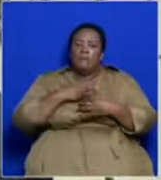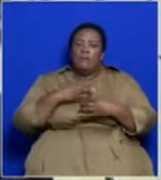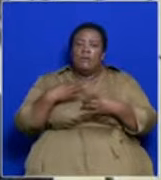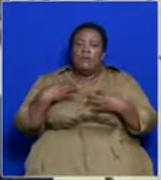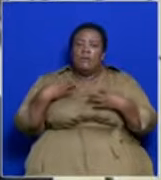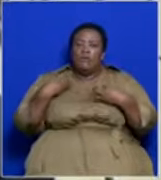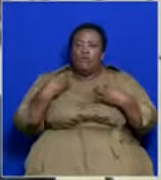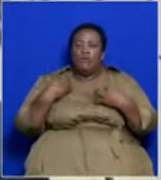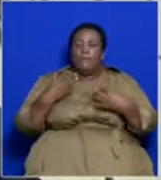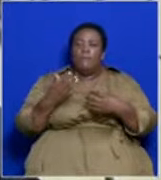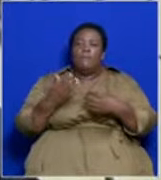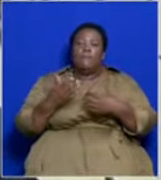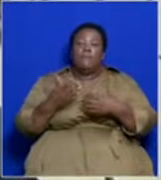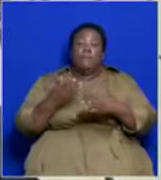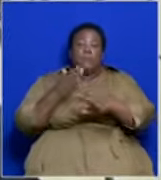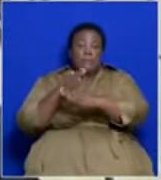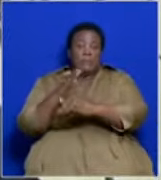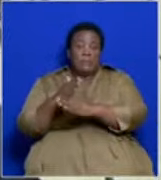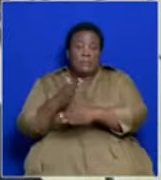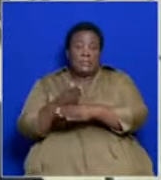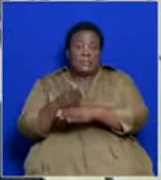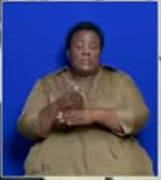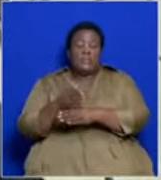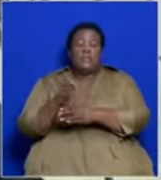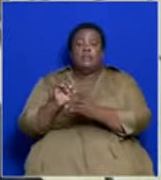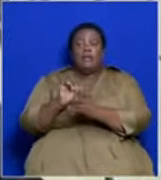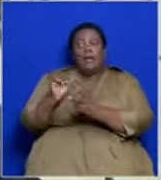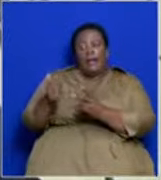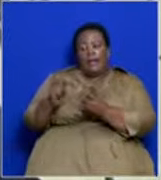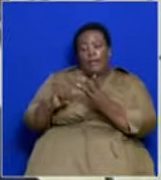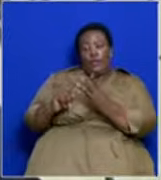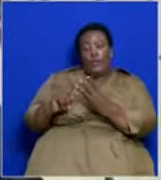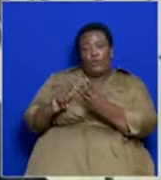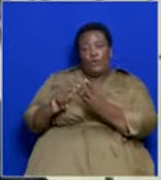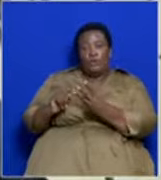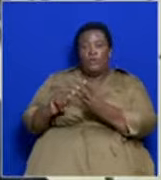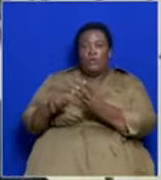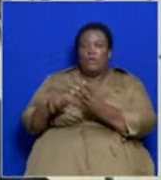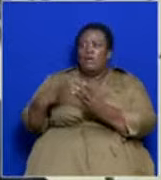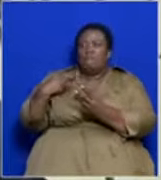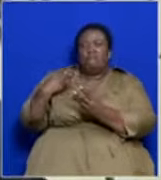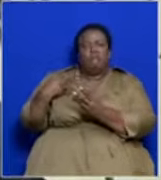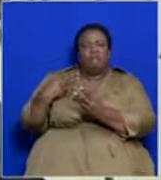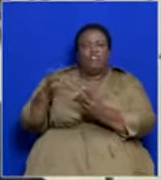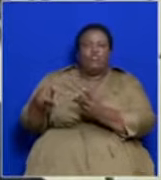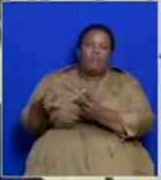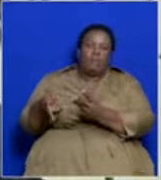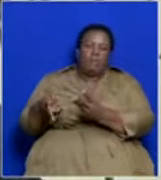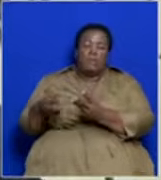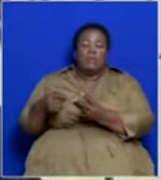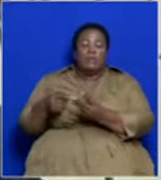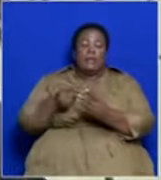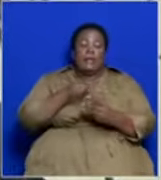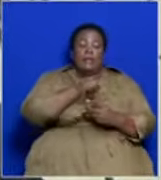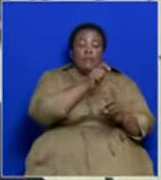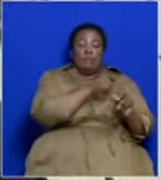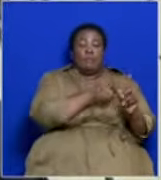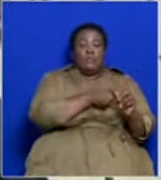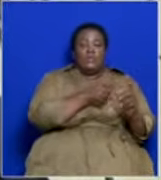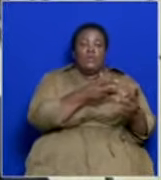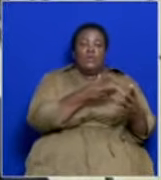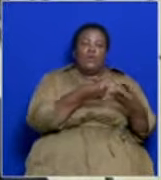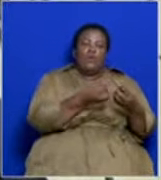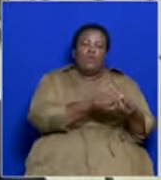3rd was in civilian clothing. At that time, the complainant was in the company of his